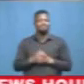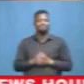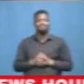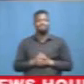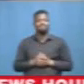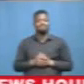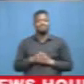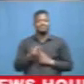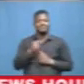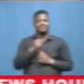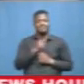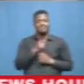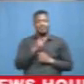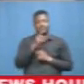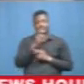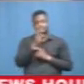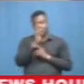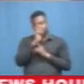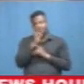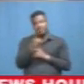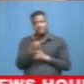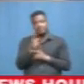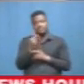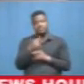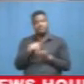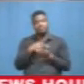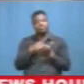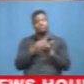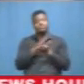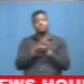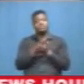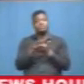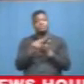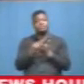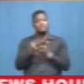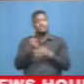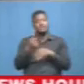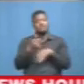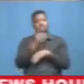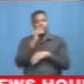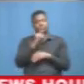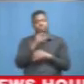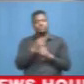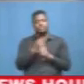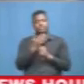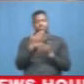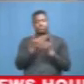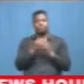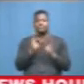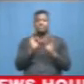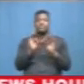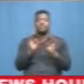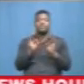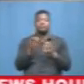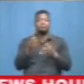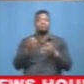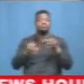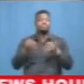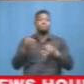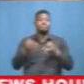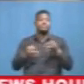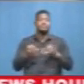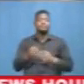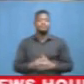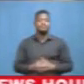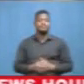his lordship respectfully has shown clearly that the accused will not have